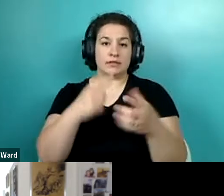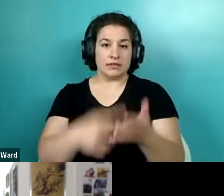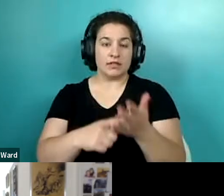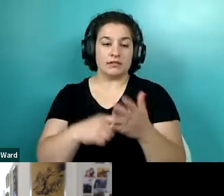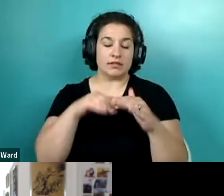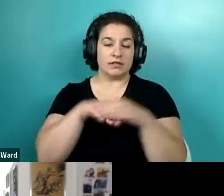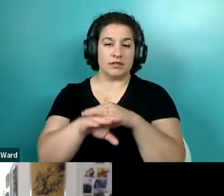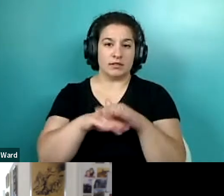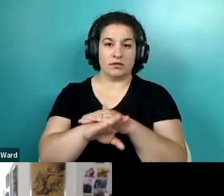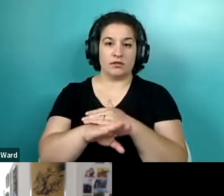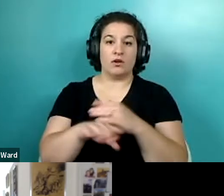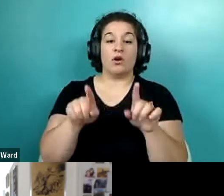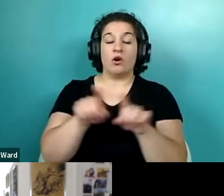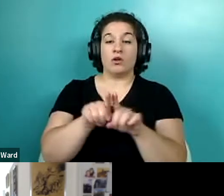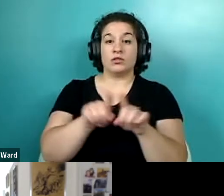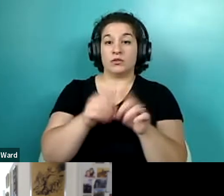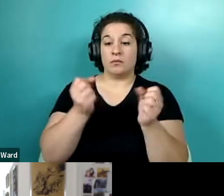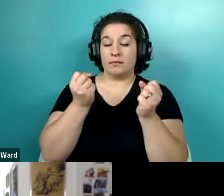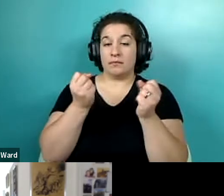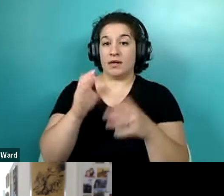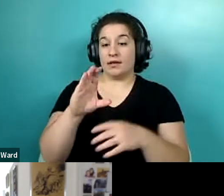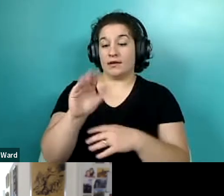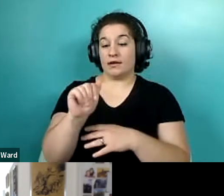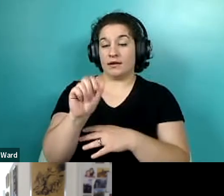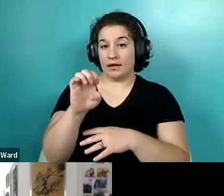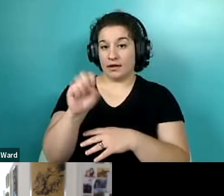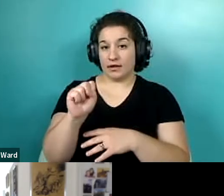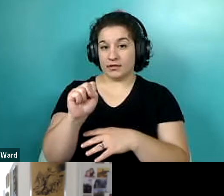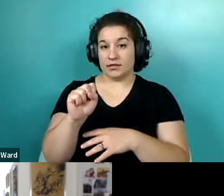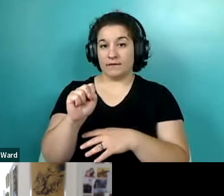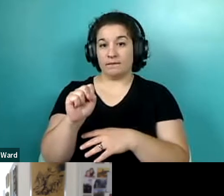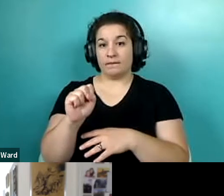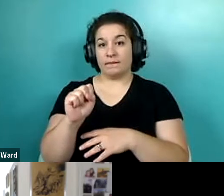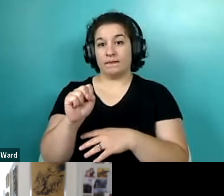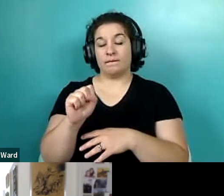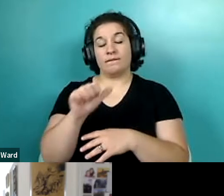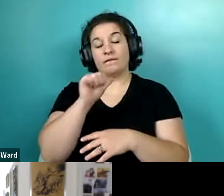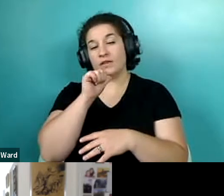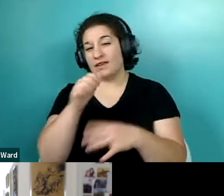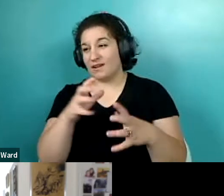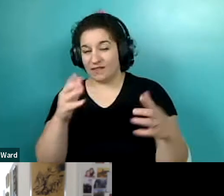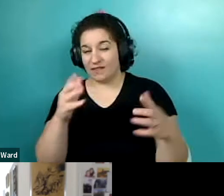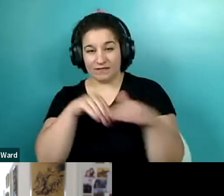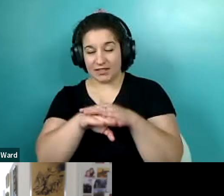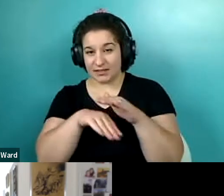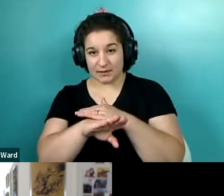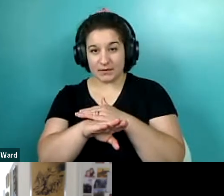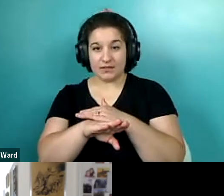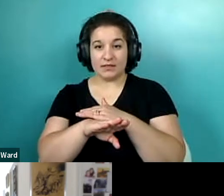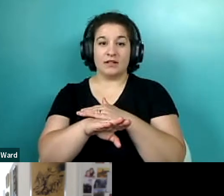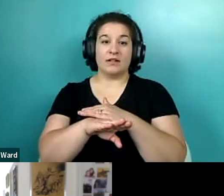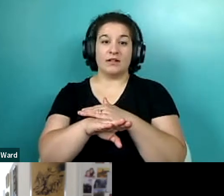cases, there's a lack of accessibility when the law likely requires